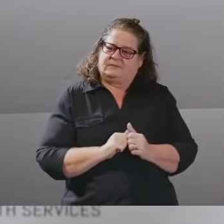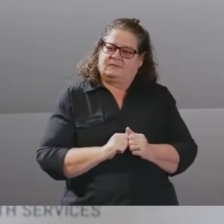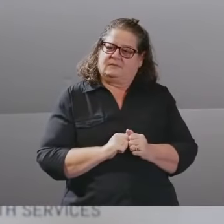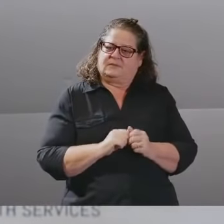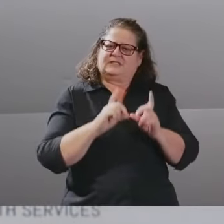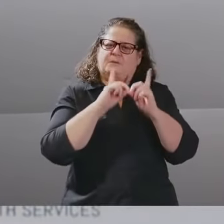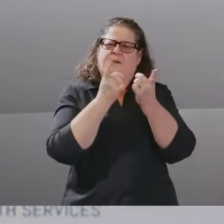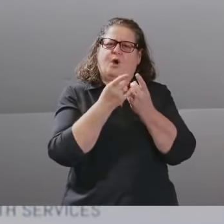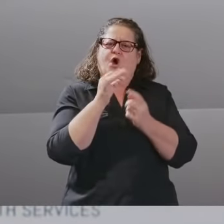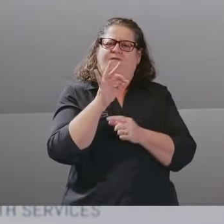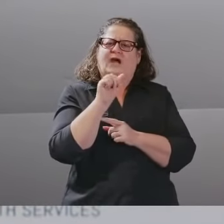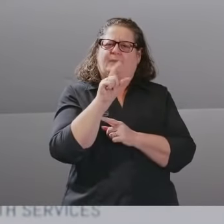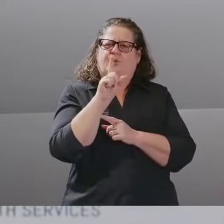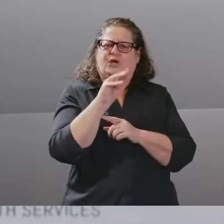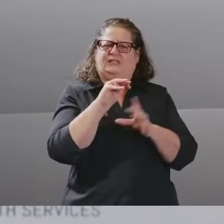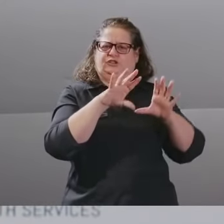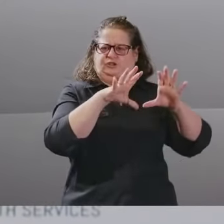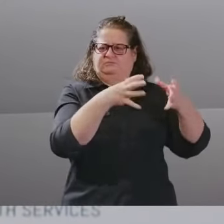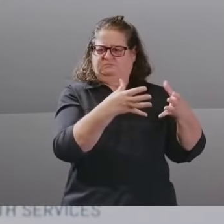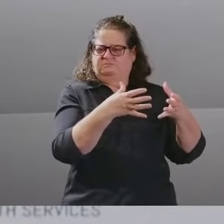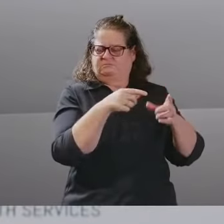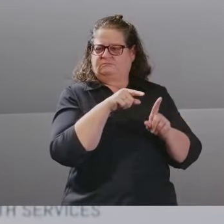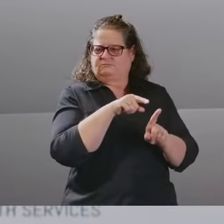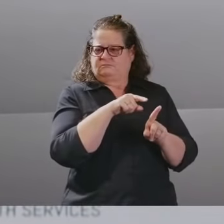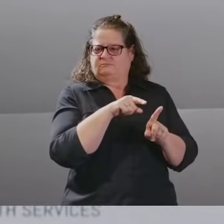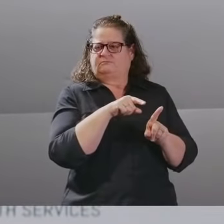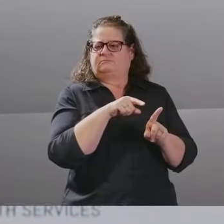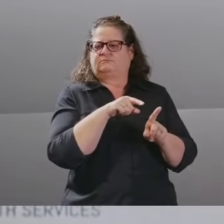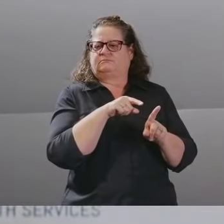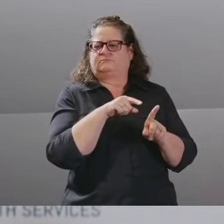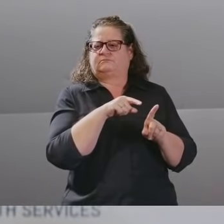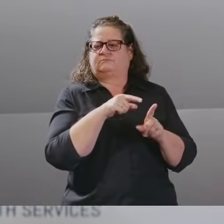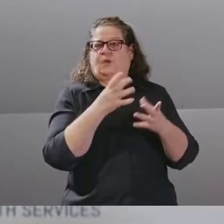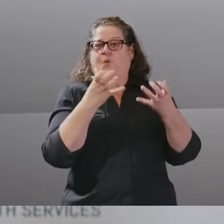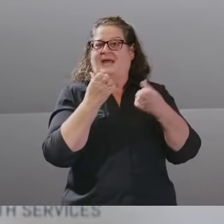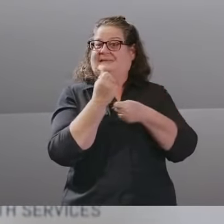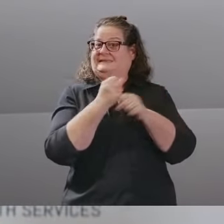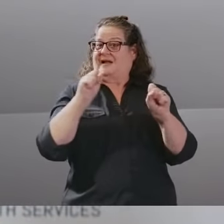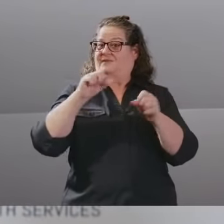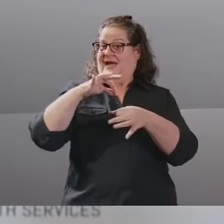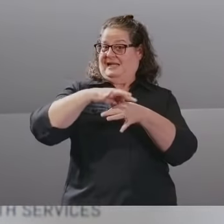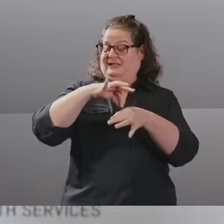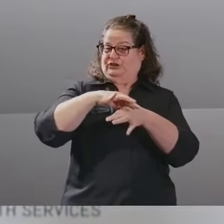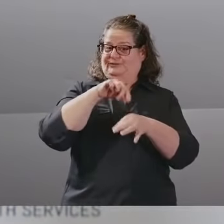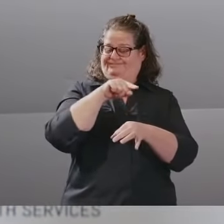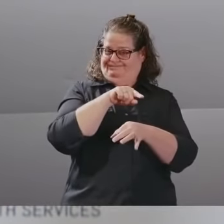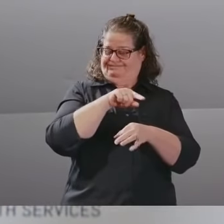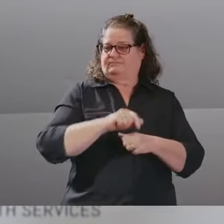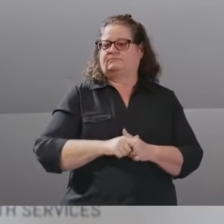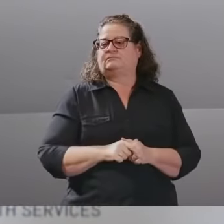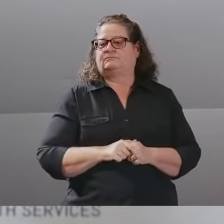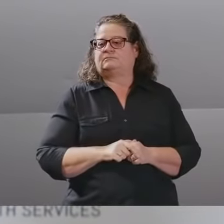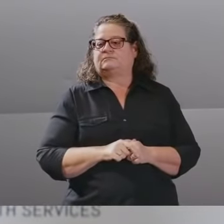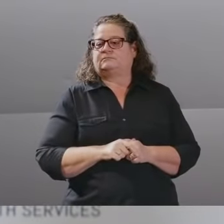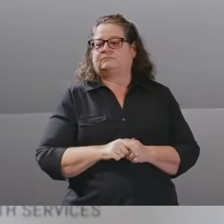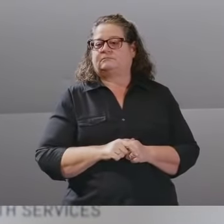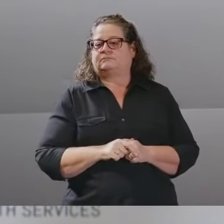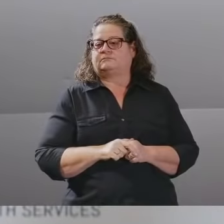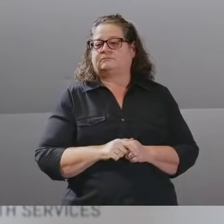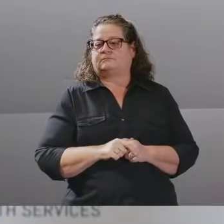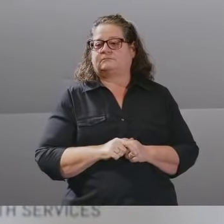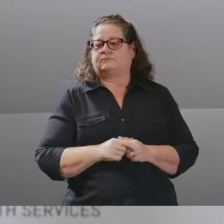election officials to help ensure safe elections. They've also increased COVID-19 testing to